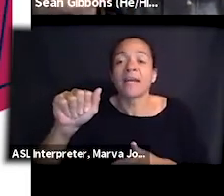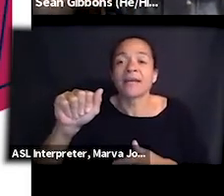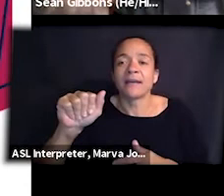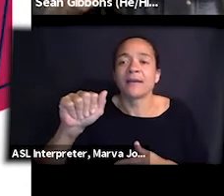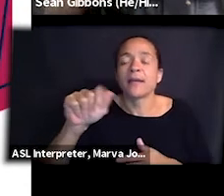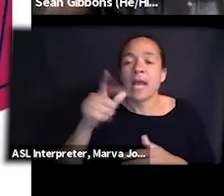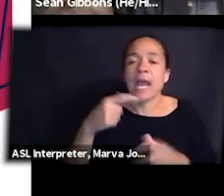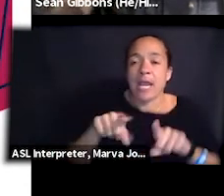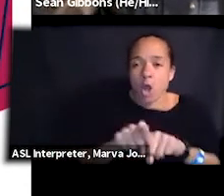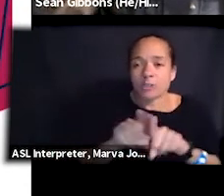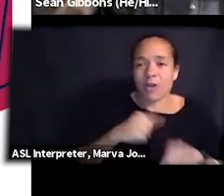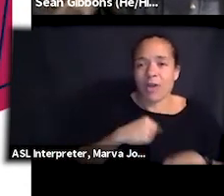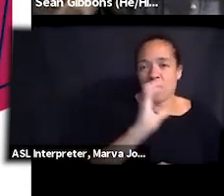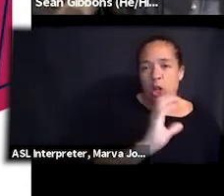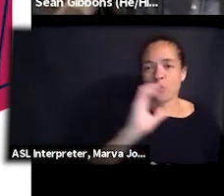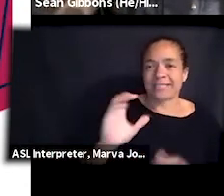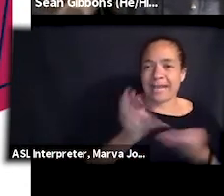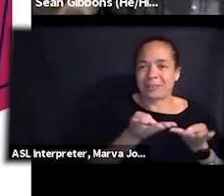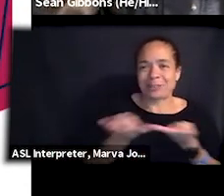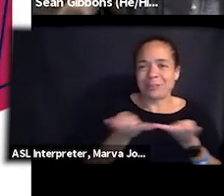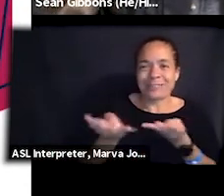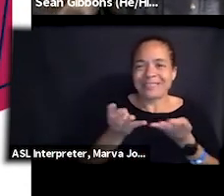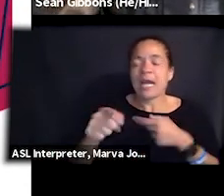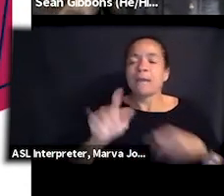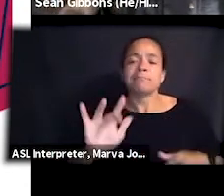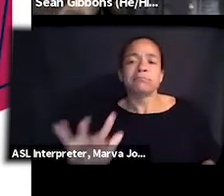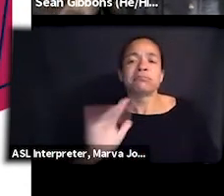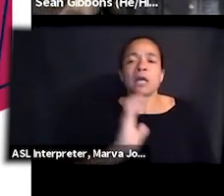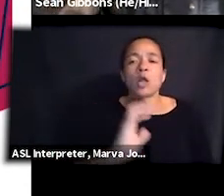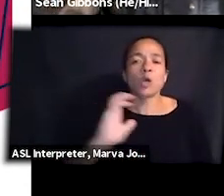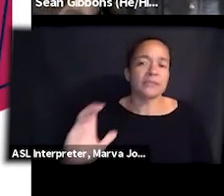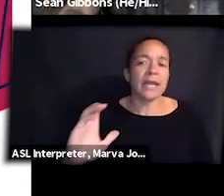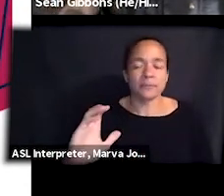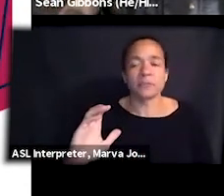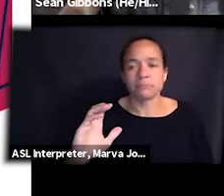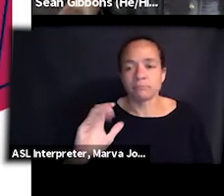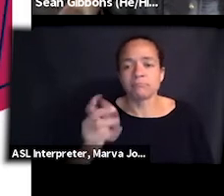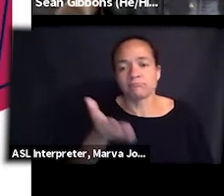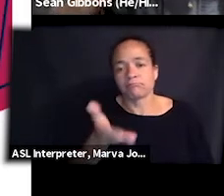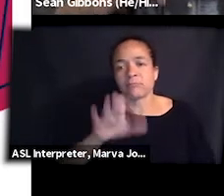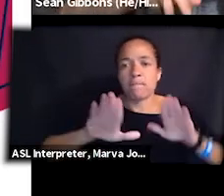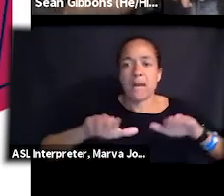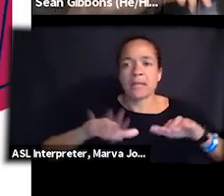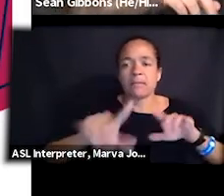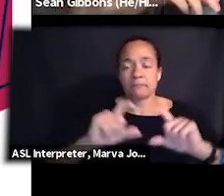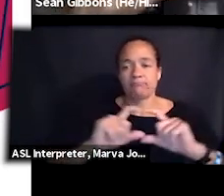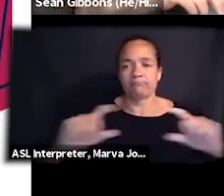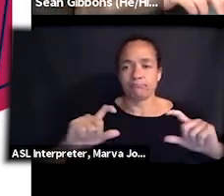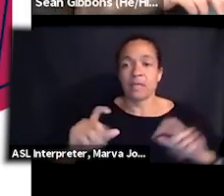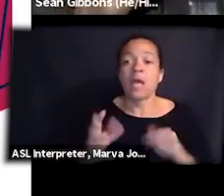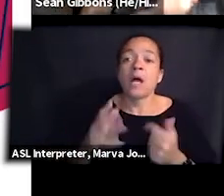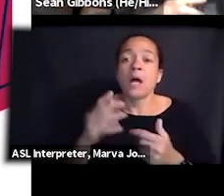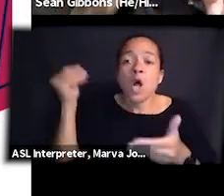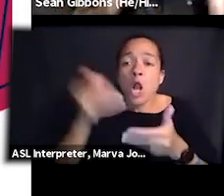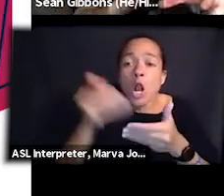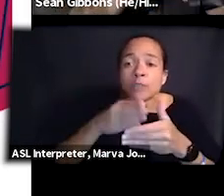closed captioning available through the closed captioning panel that's also down at the bottom of your screen. We will take questions towards the